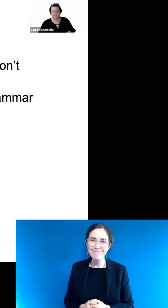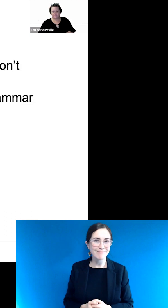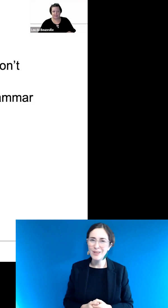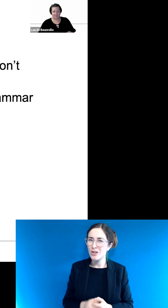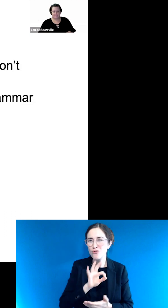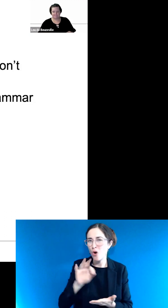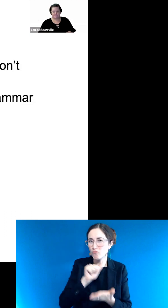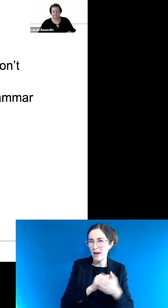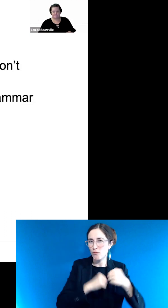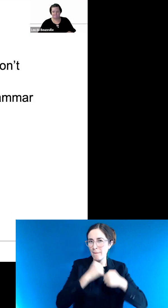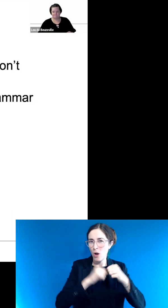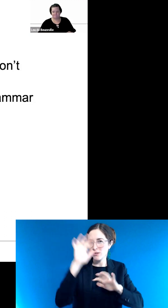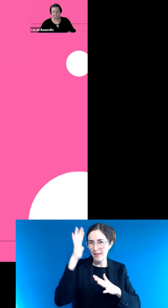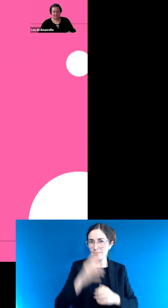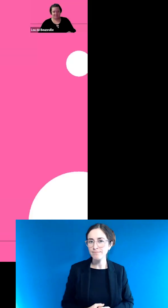words.